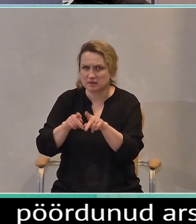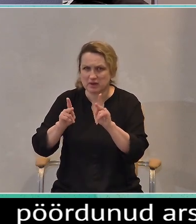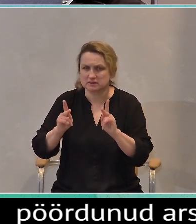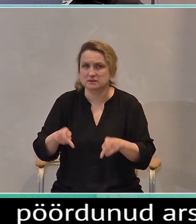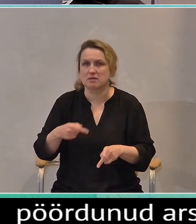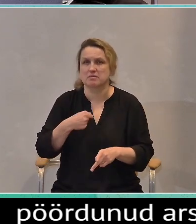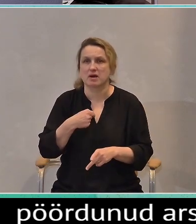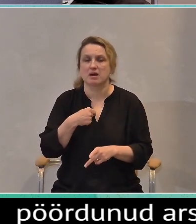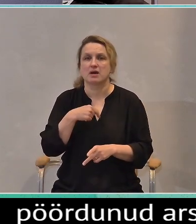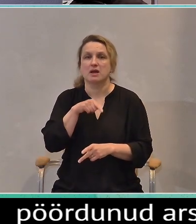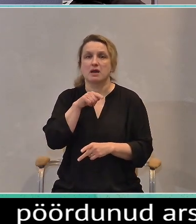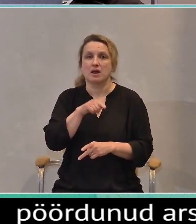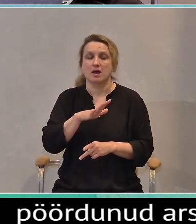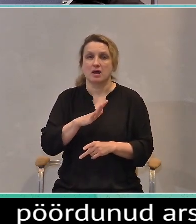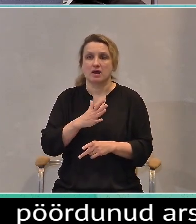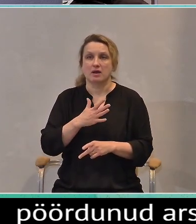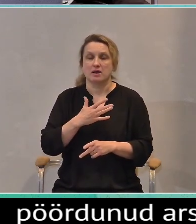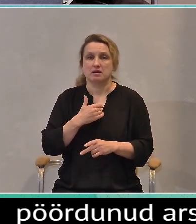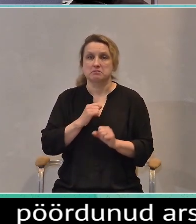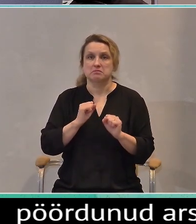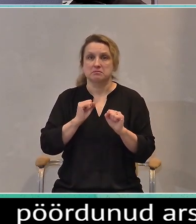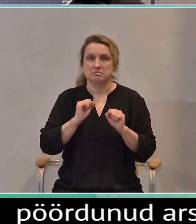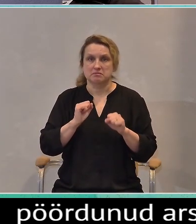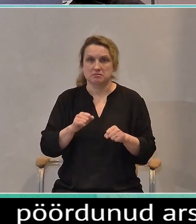he suspected POTS syndrome.